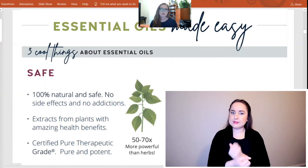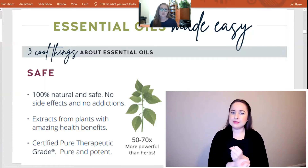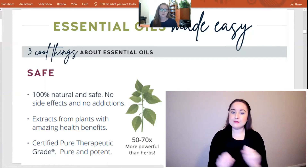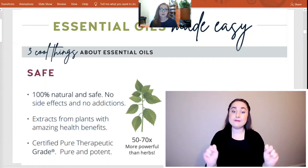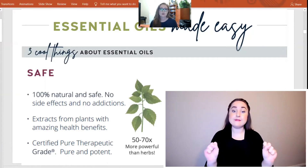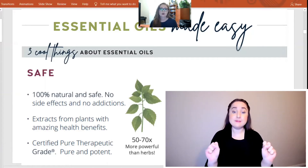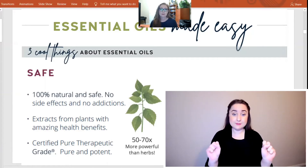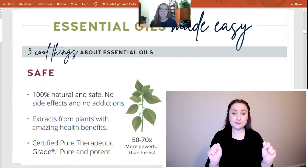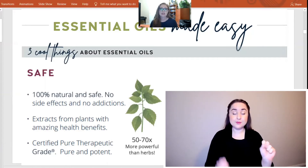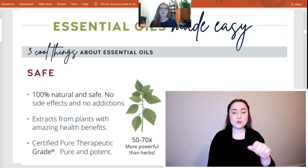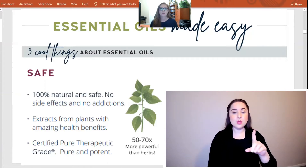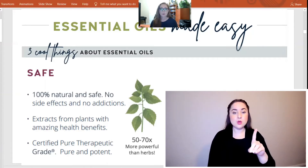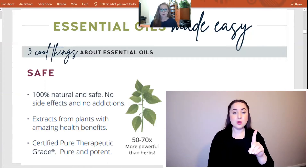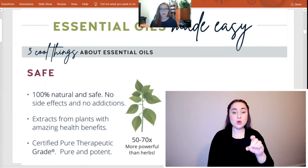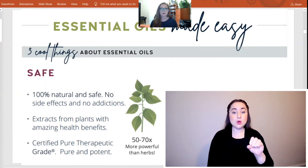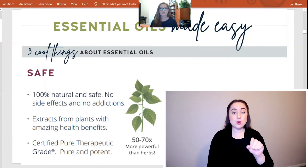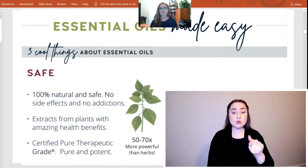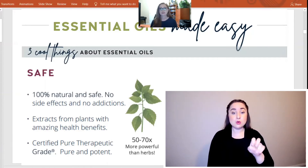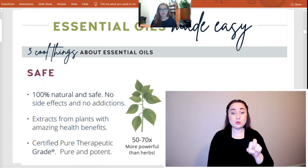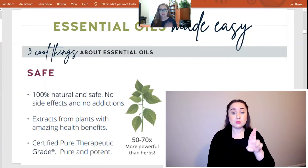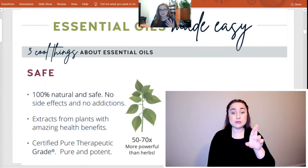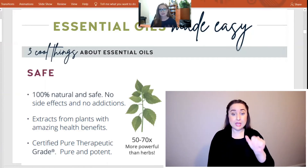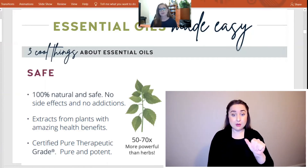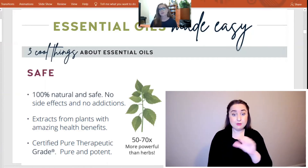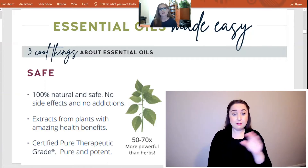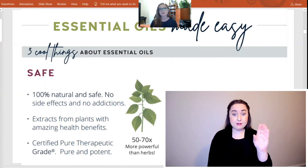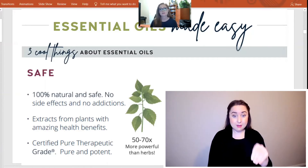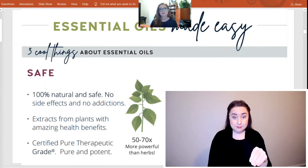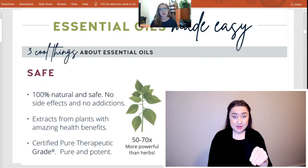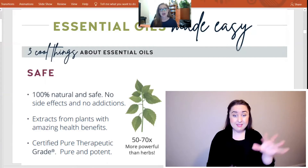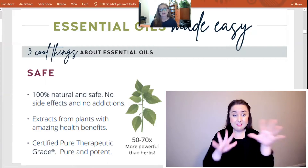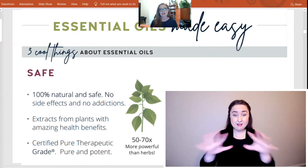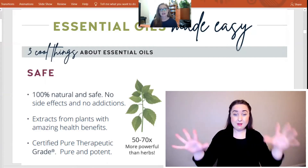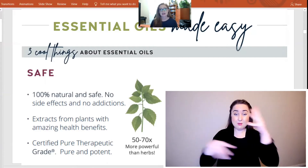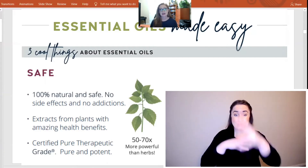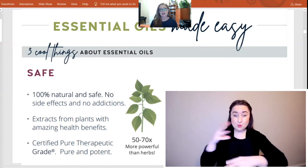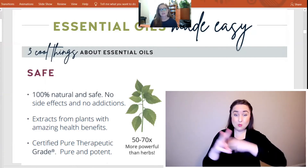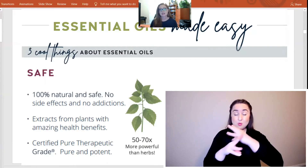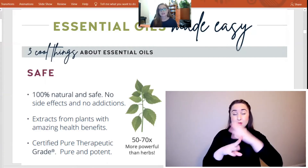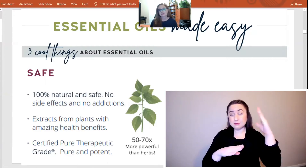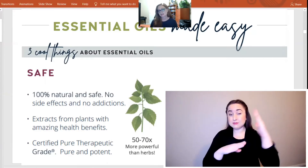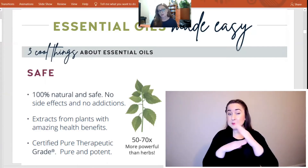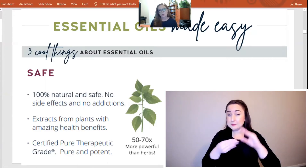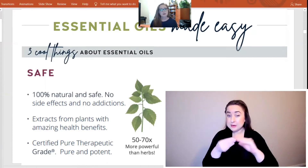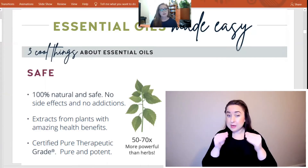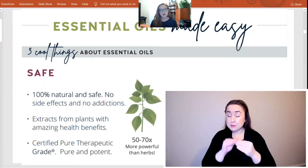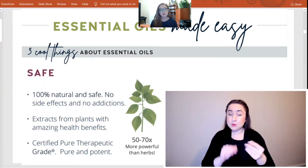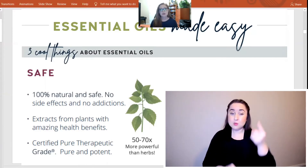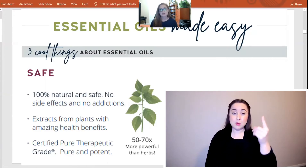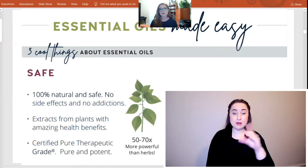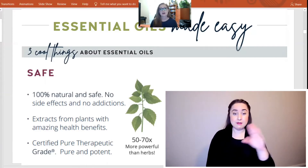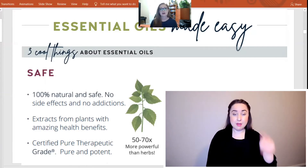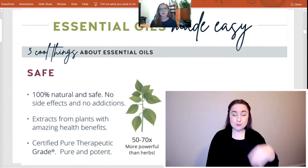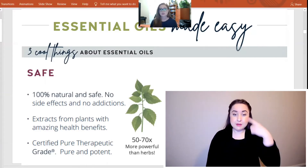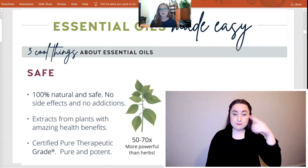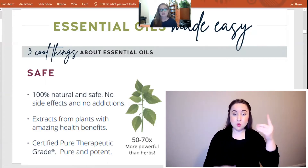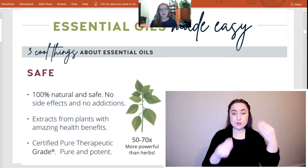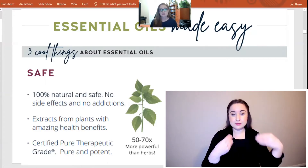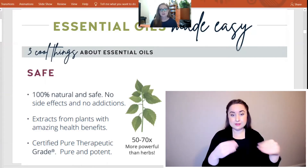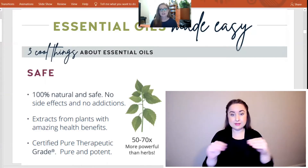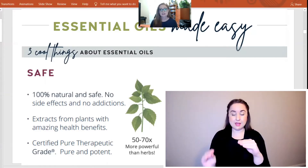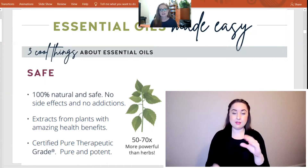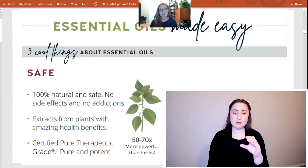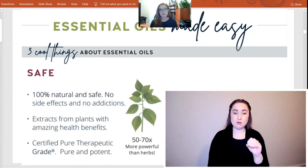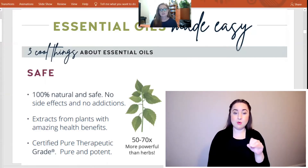essential oil company in the world. And there's a reason for that. It's that what their oils are 100%